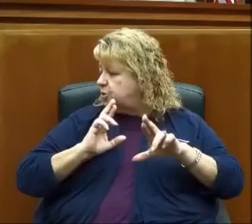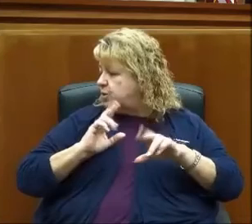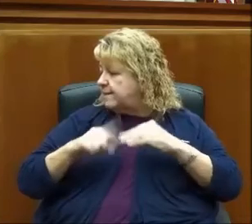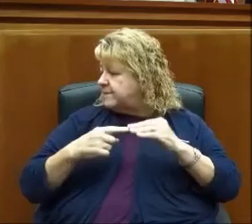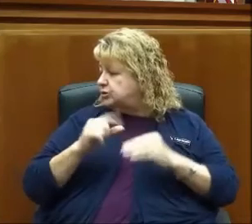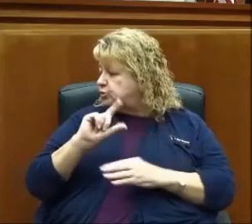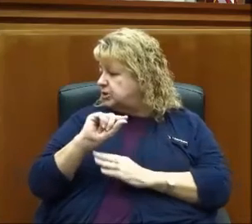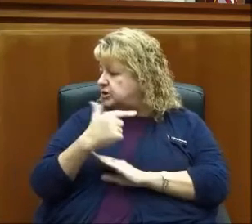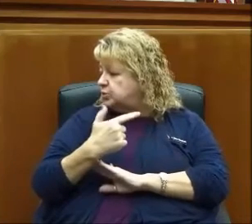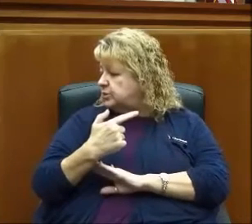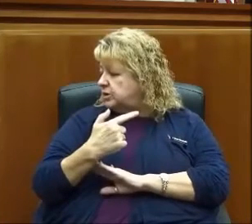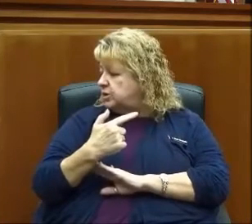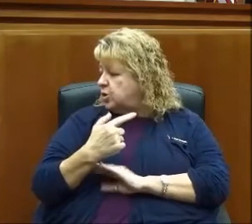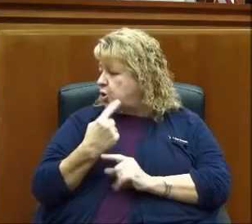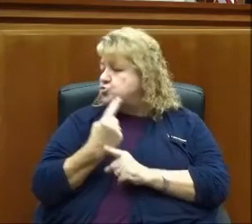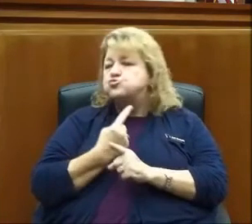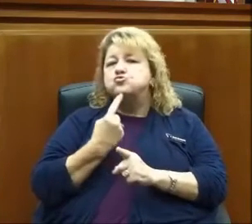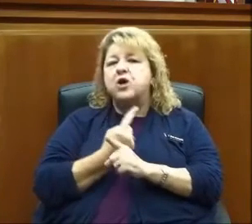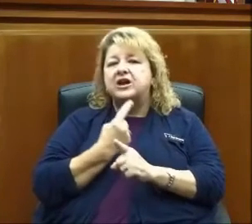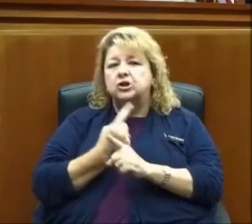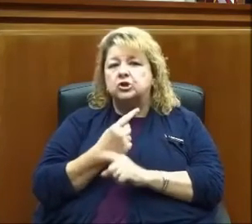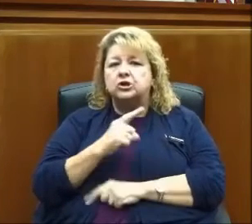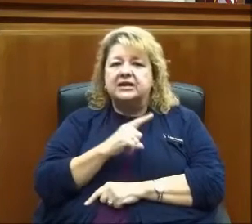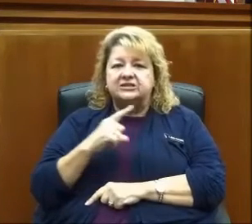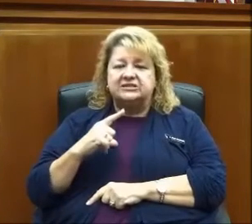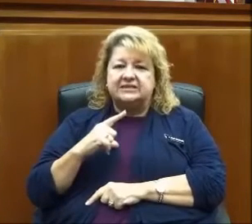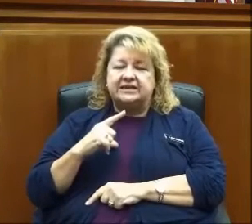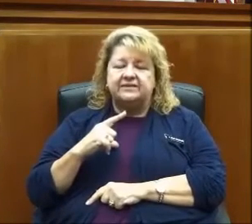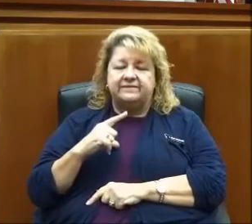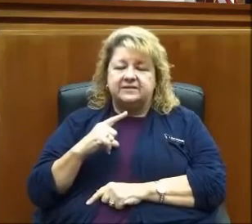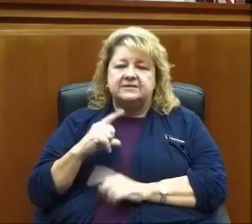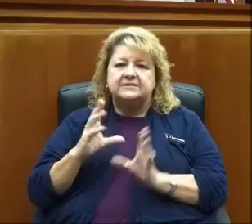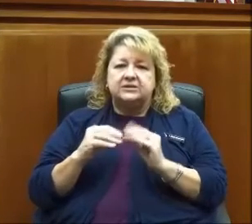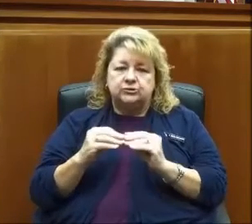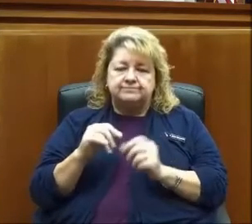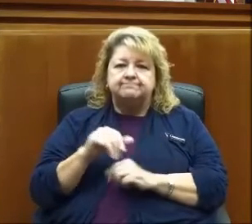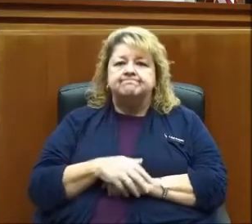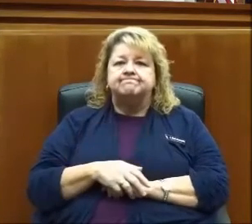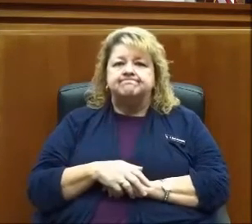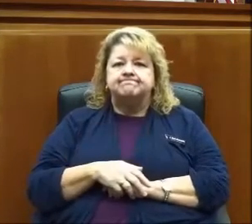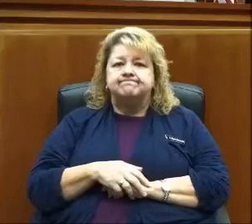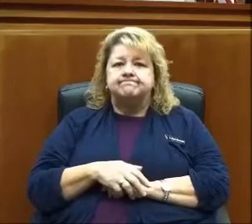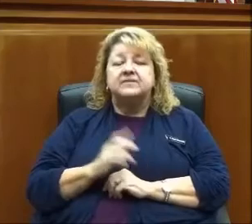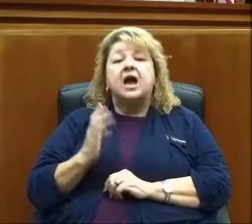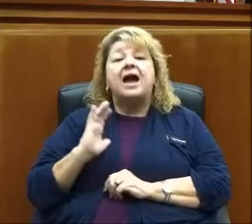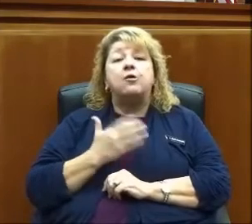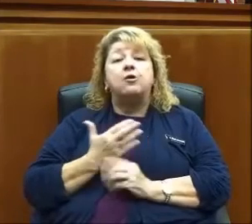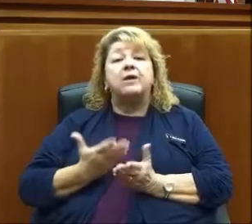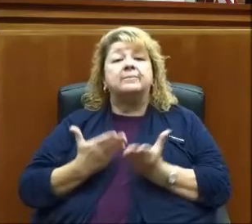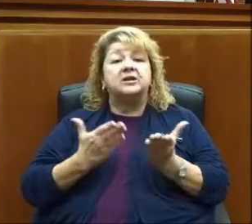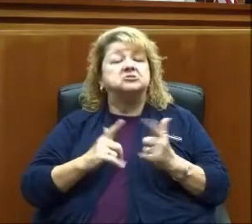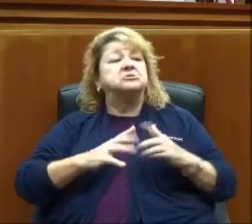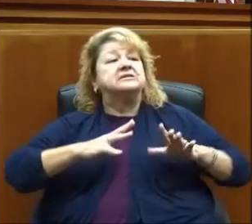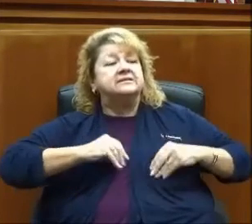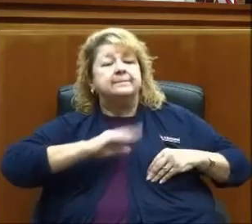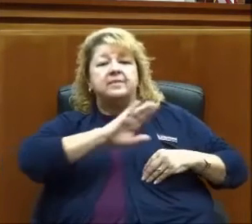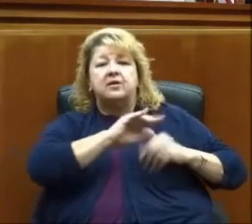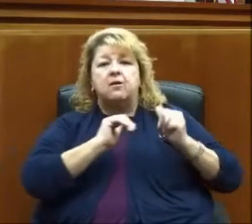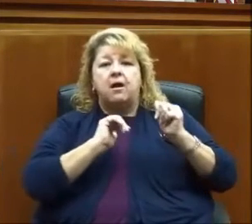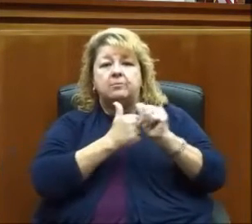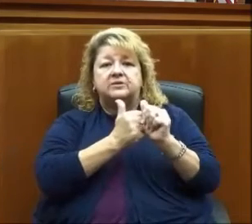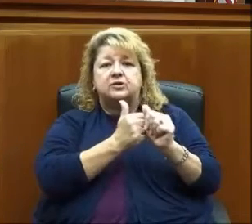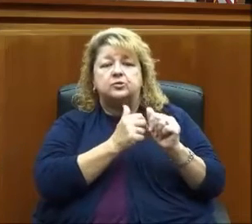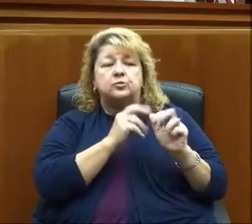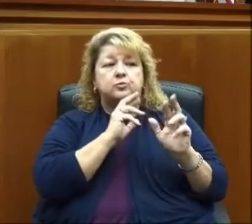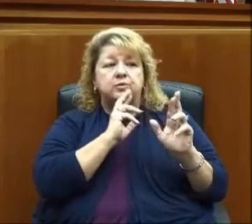the 2021 regular legislative session. The recommendation is to receive the update report and to receive the watch